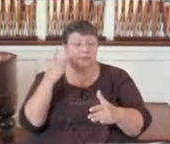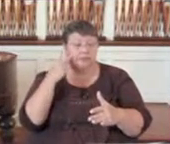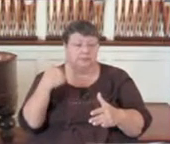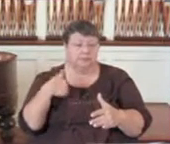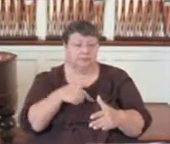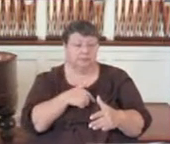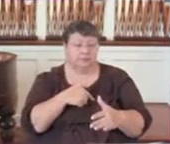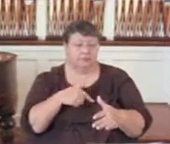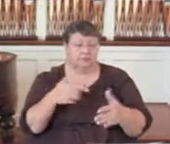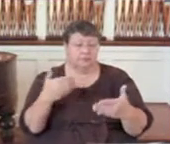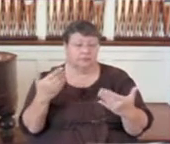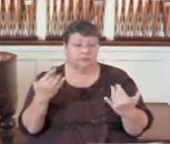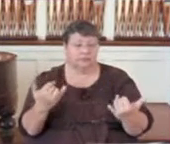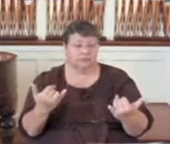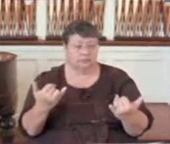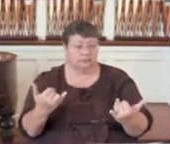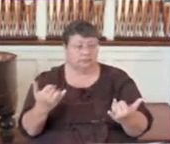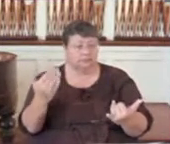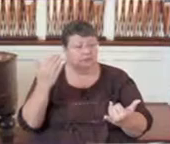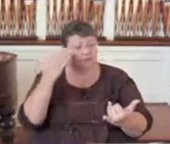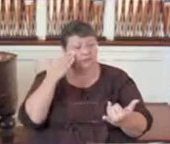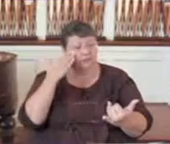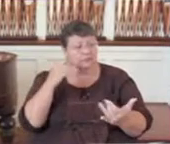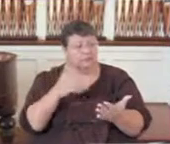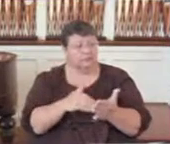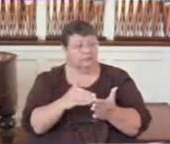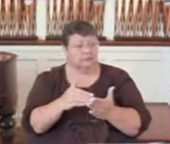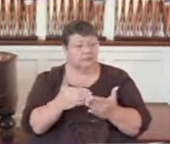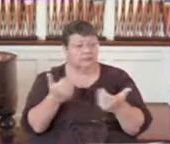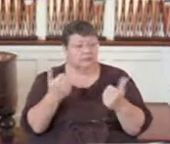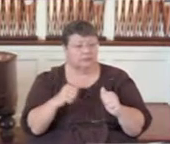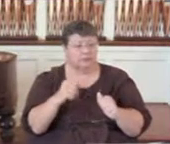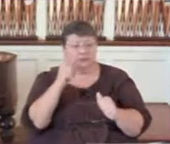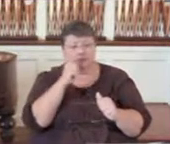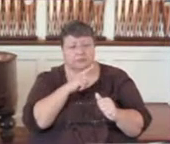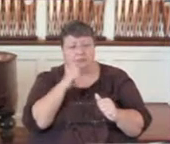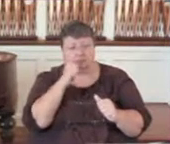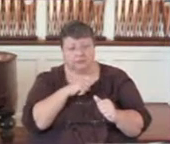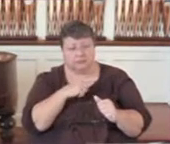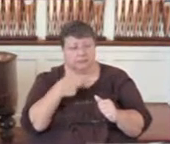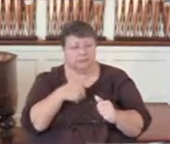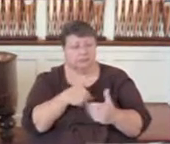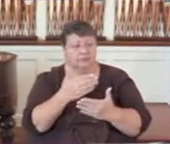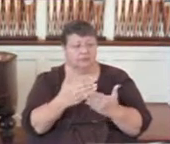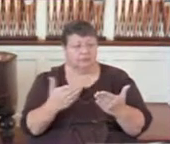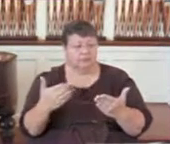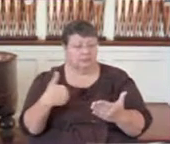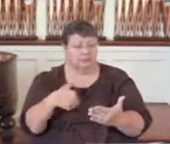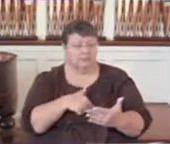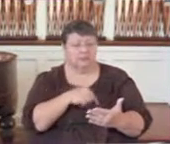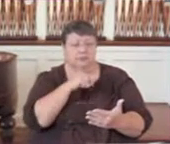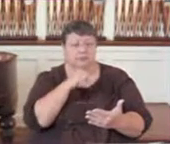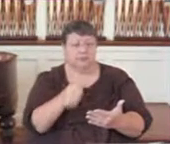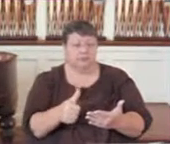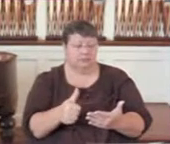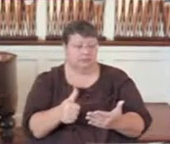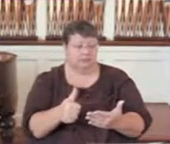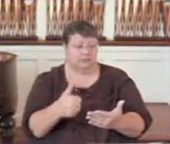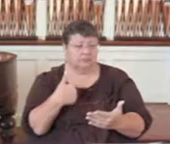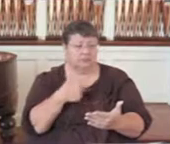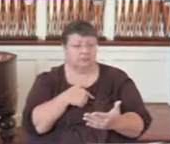see us as we are, and we know how often we try to pretend we are something we are